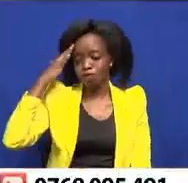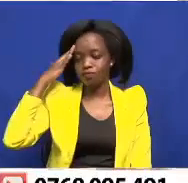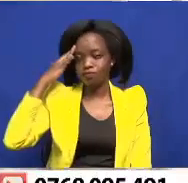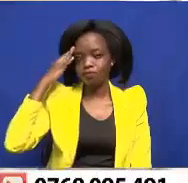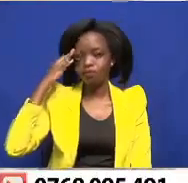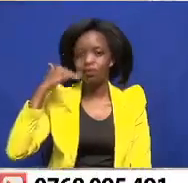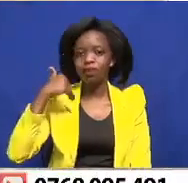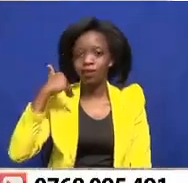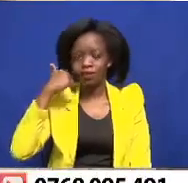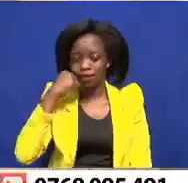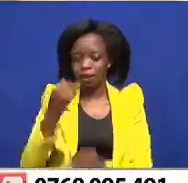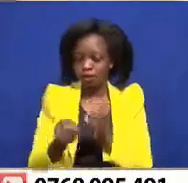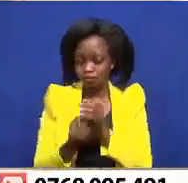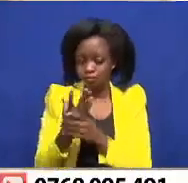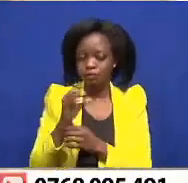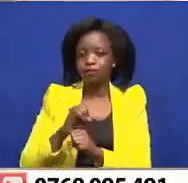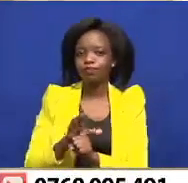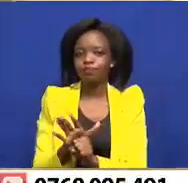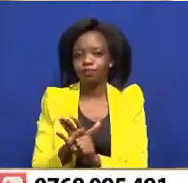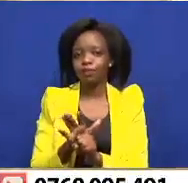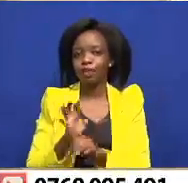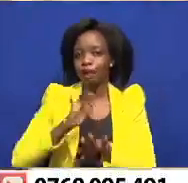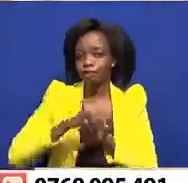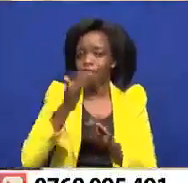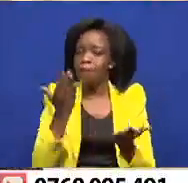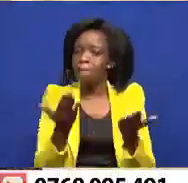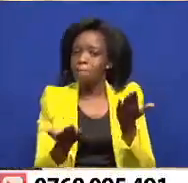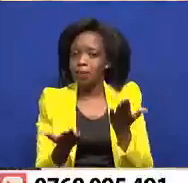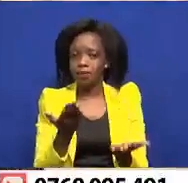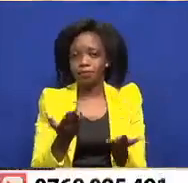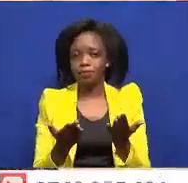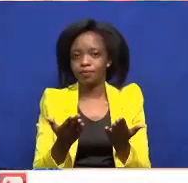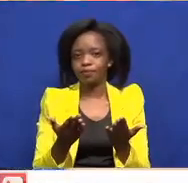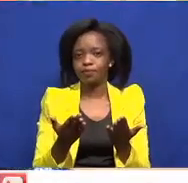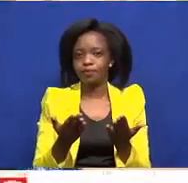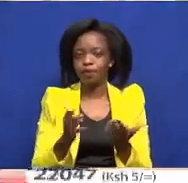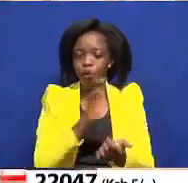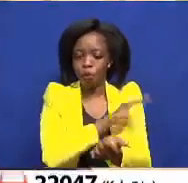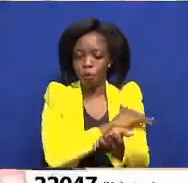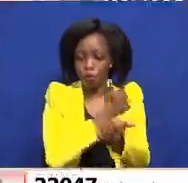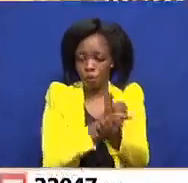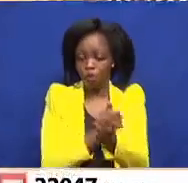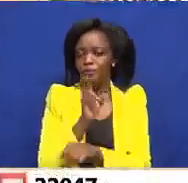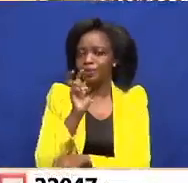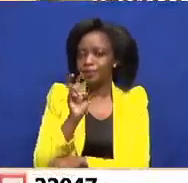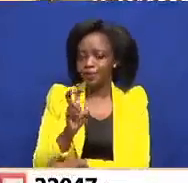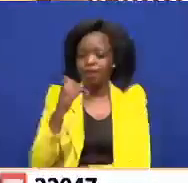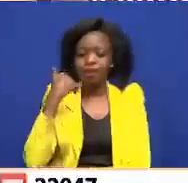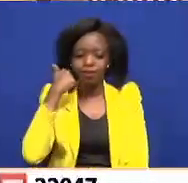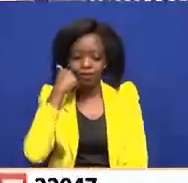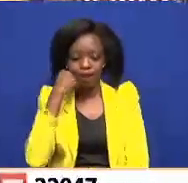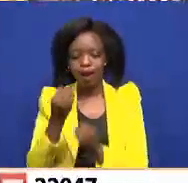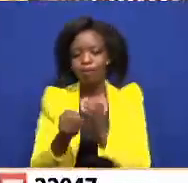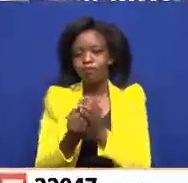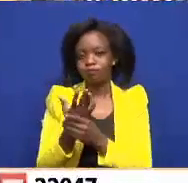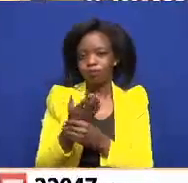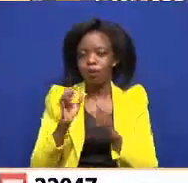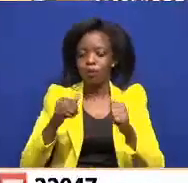kuna ugonjwa ilikuja ikapata. Labda maybe Kenya waliona kuna ugonjwa